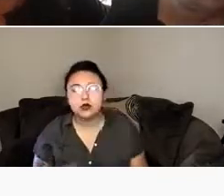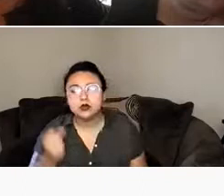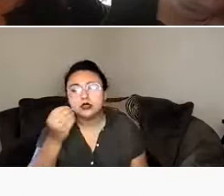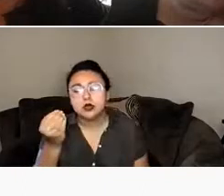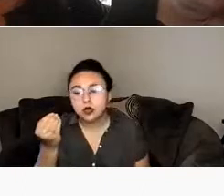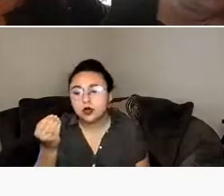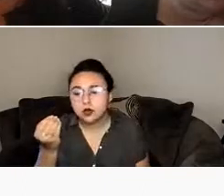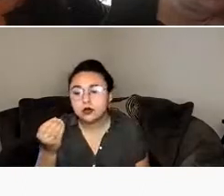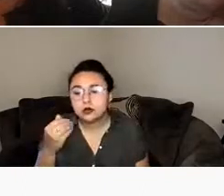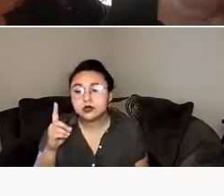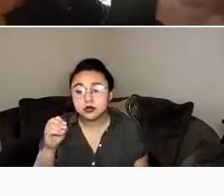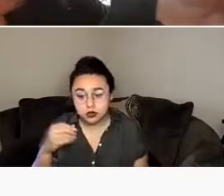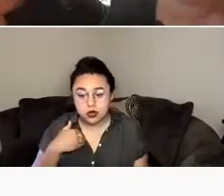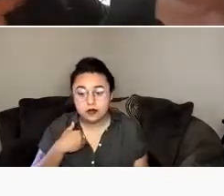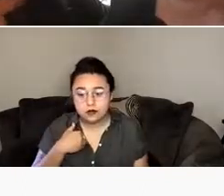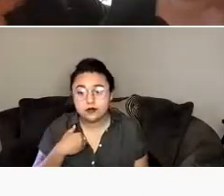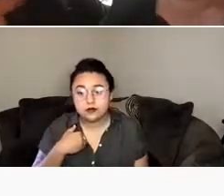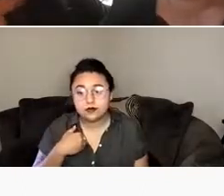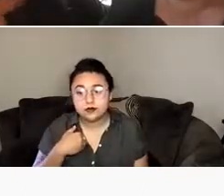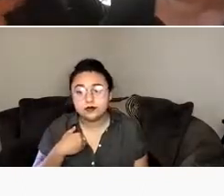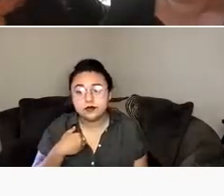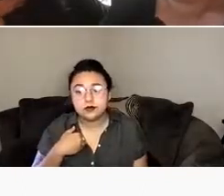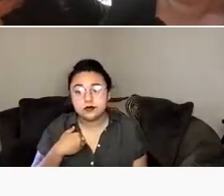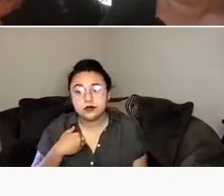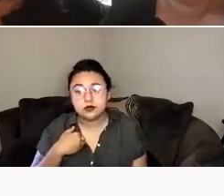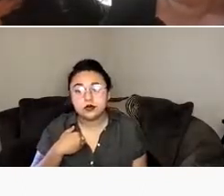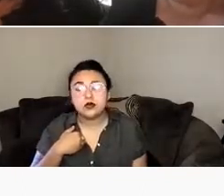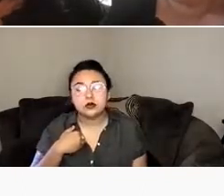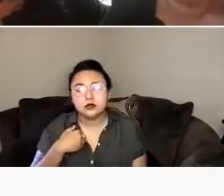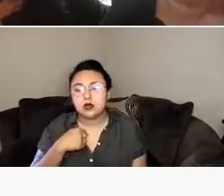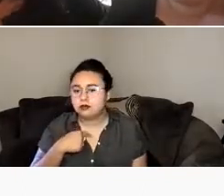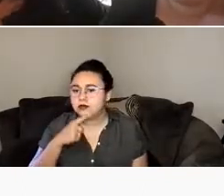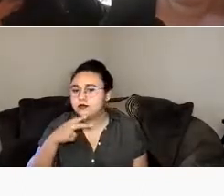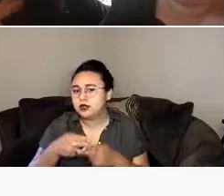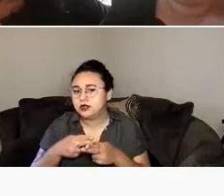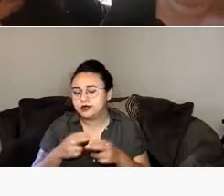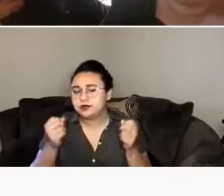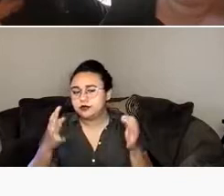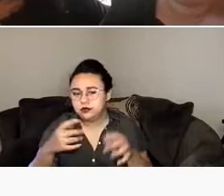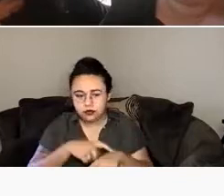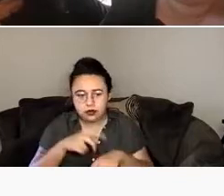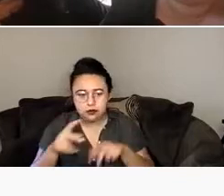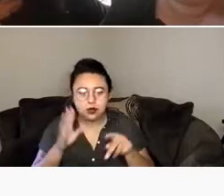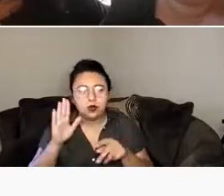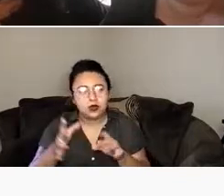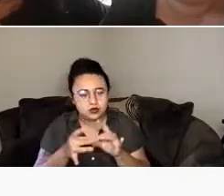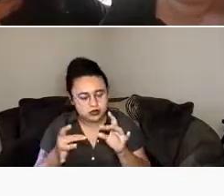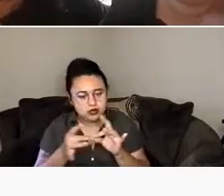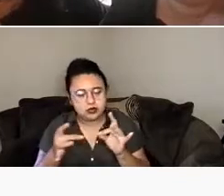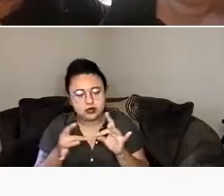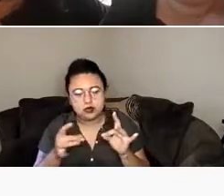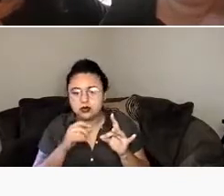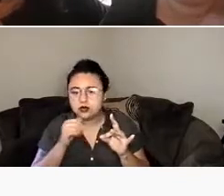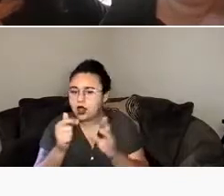There are also, I want to point out that a lot of times people will say, there's not a